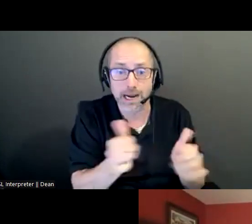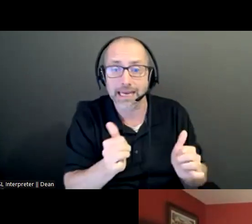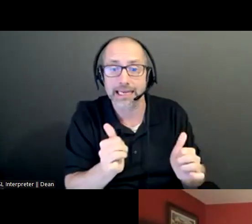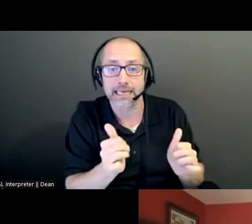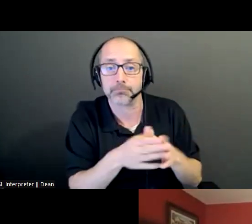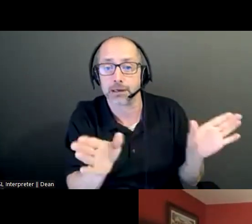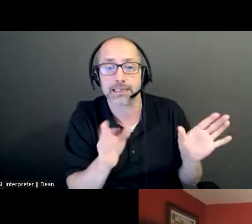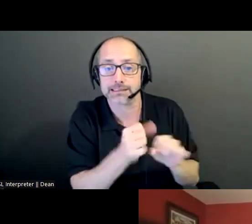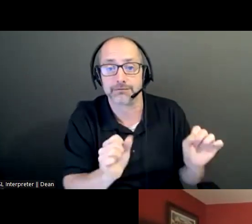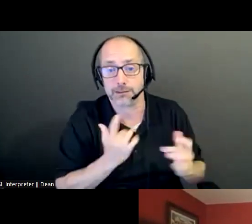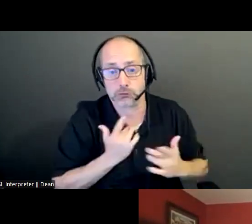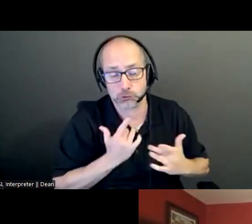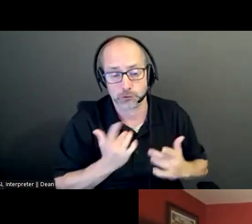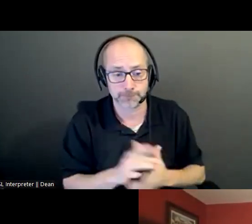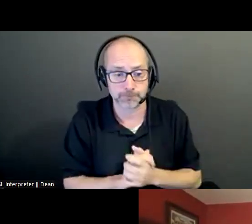Bill